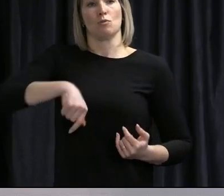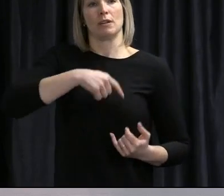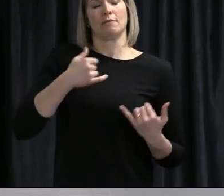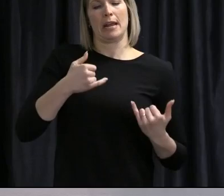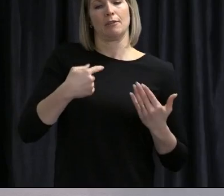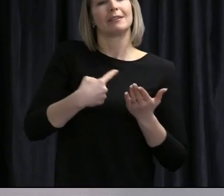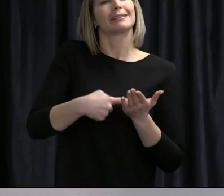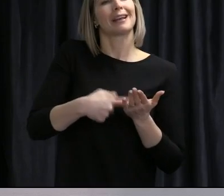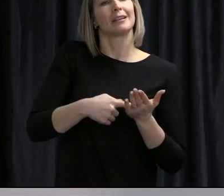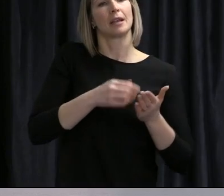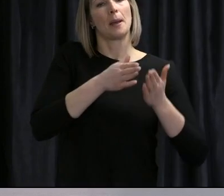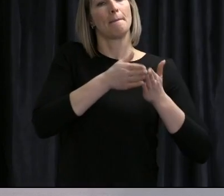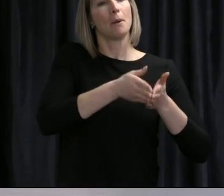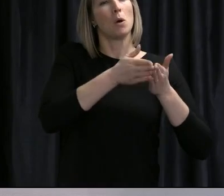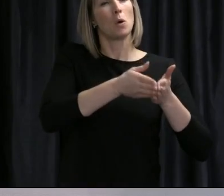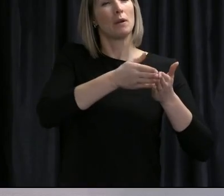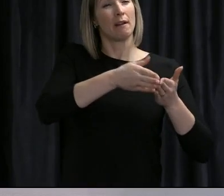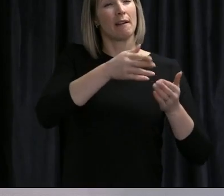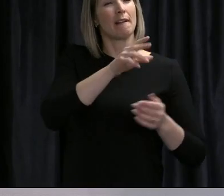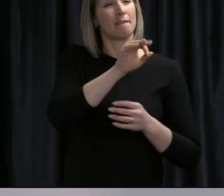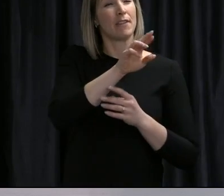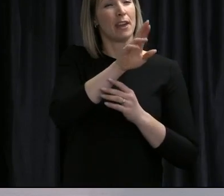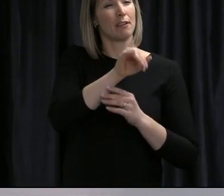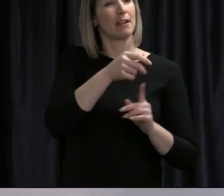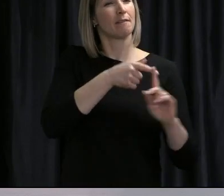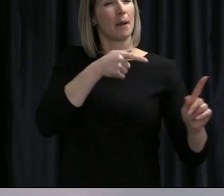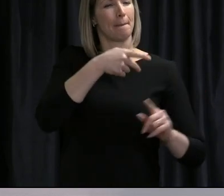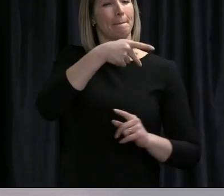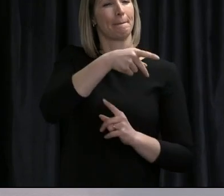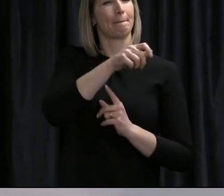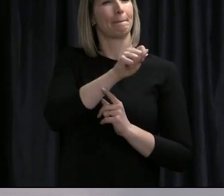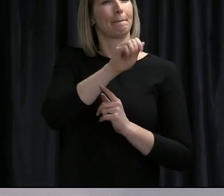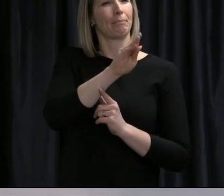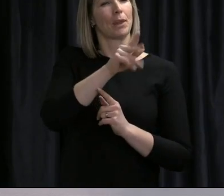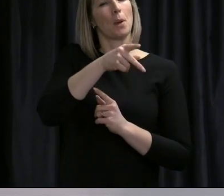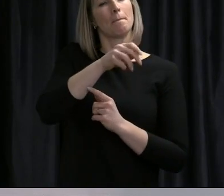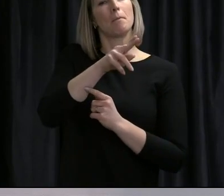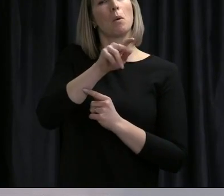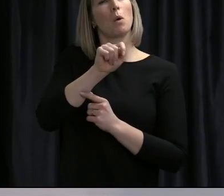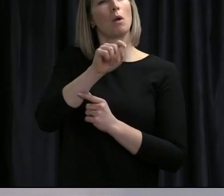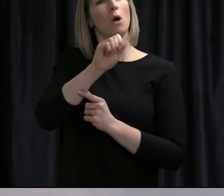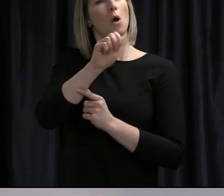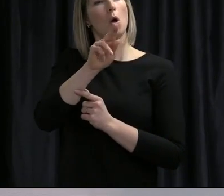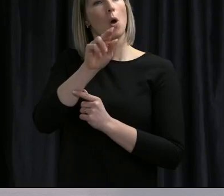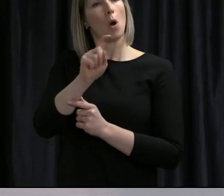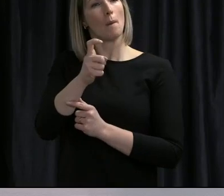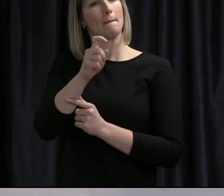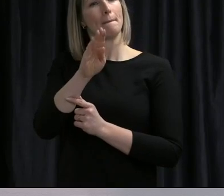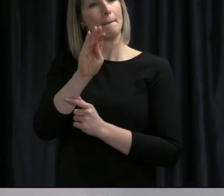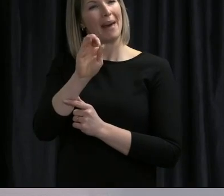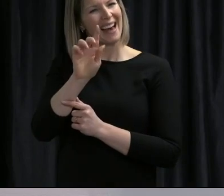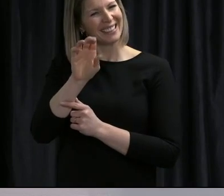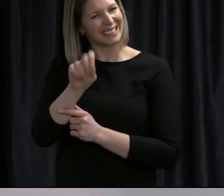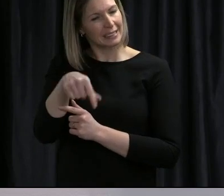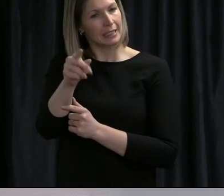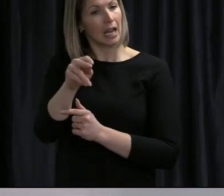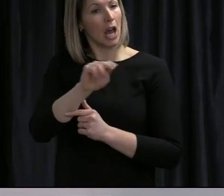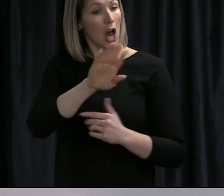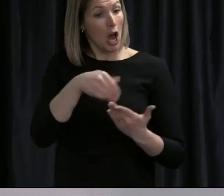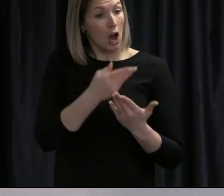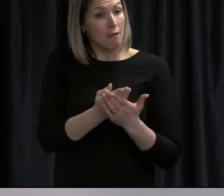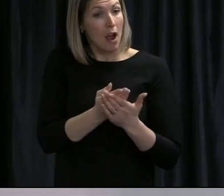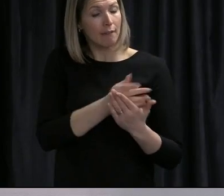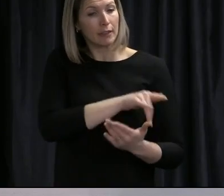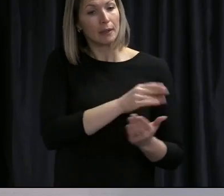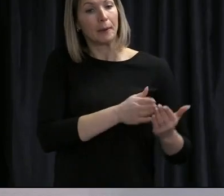with CBSA, and we're looking to see what else we can do to tighten up on that. I think the